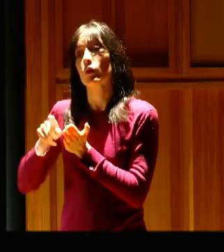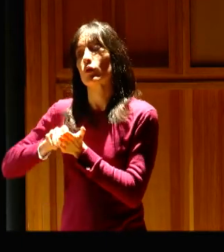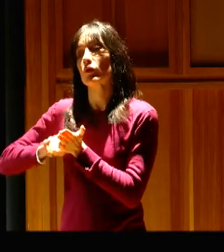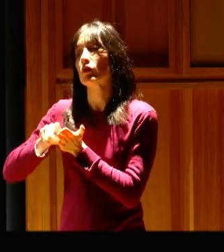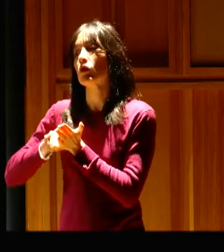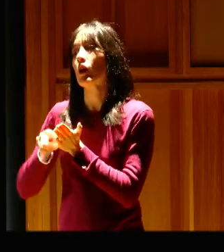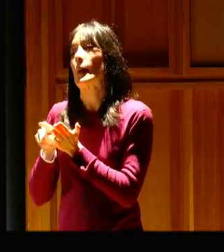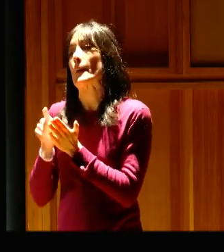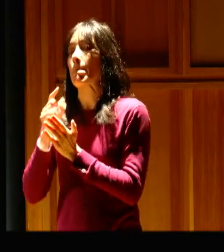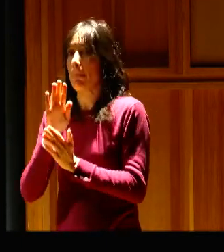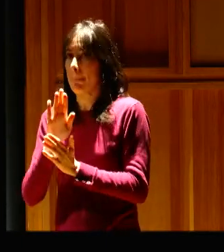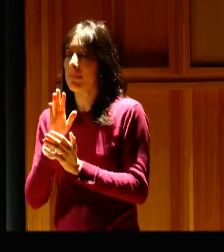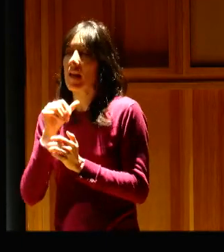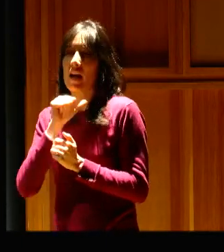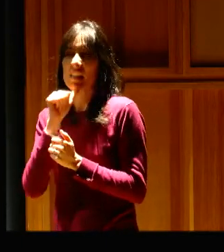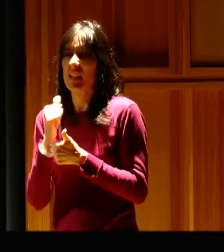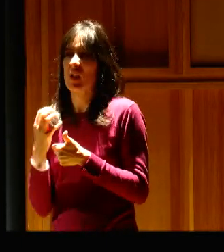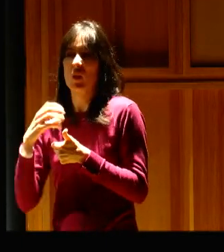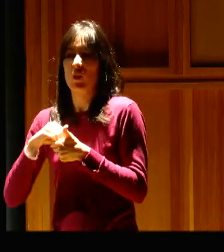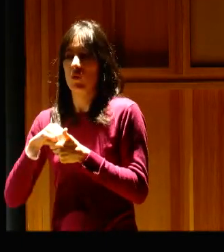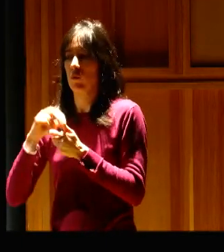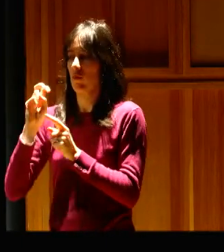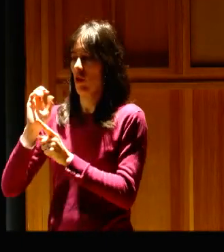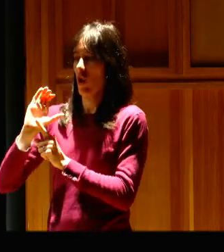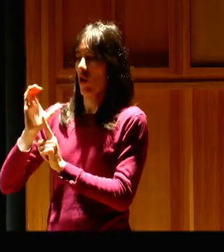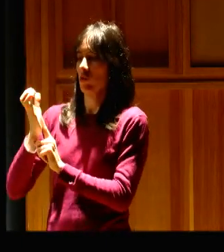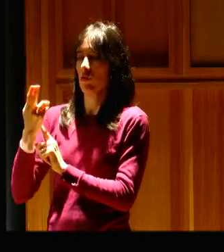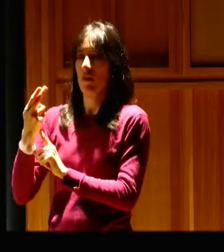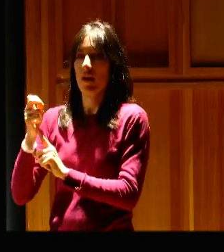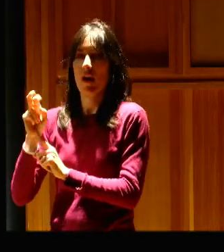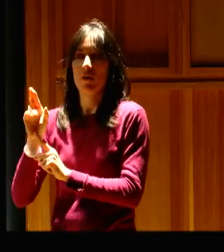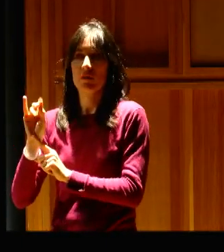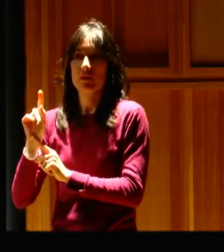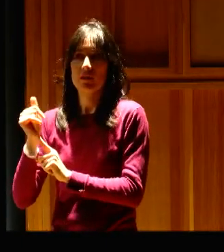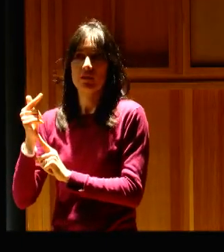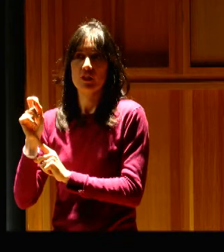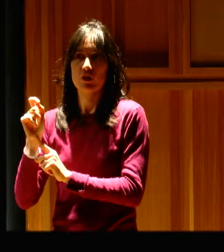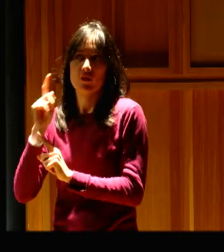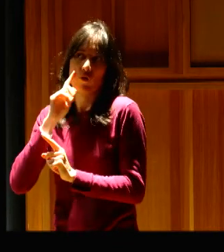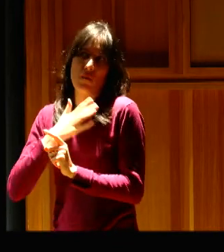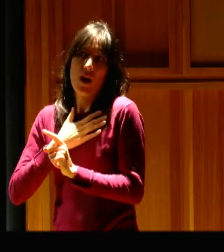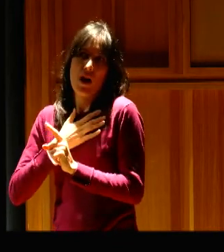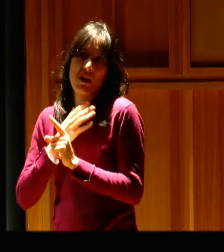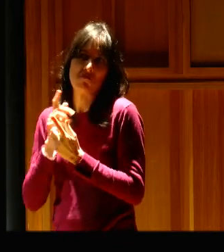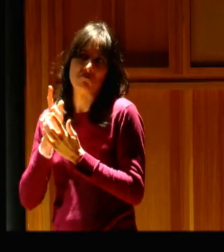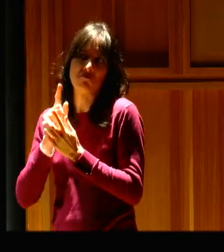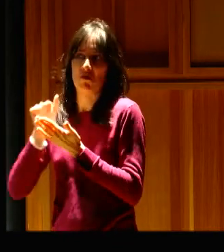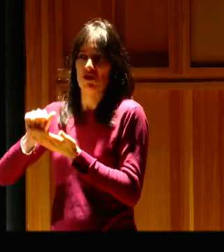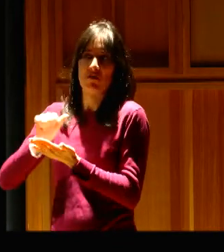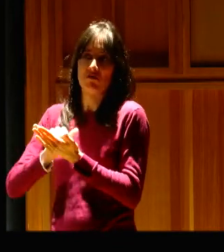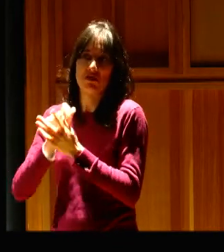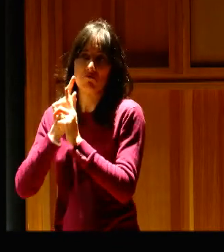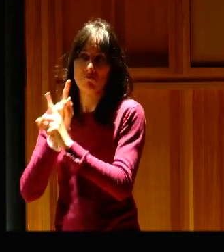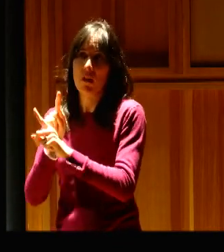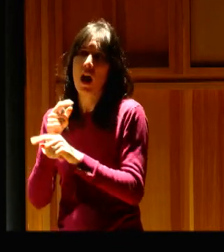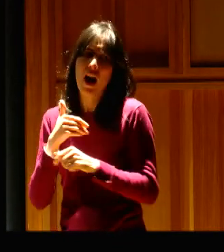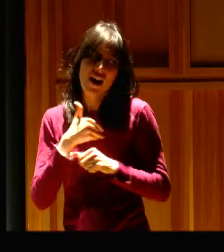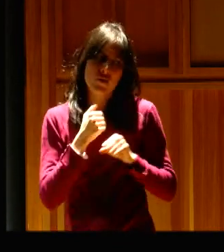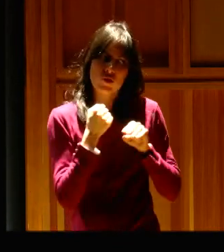I did not include cultural heritage in my research agenda. Despite being from a strong cultural